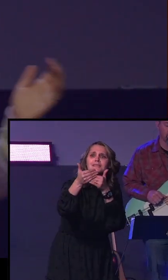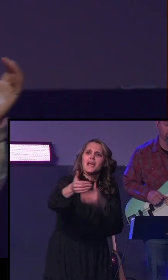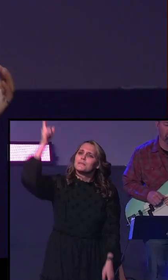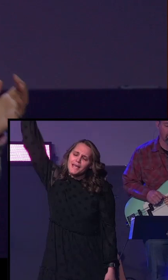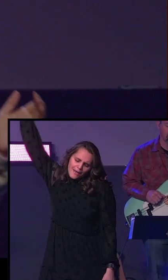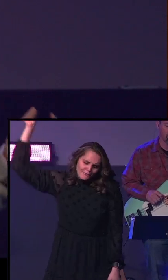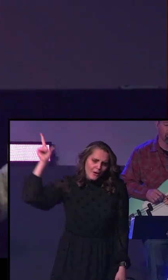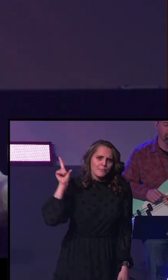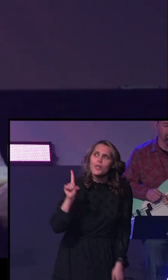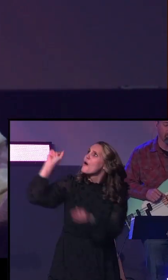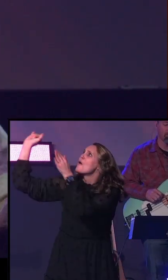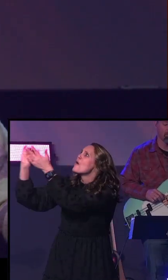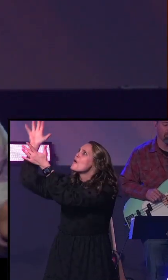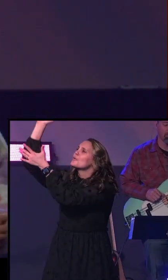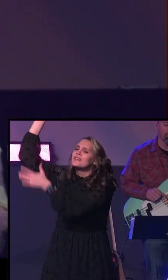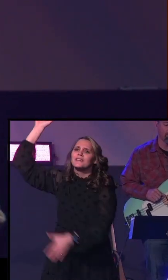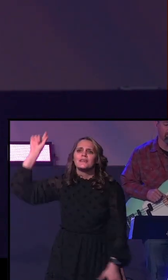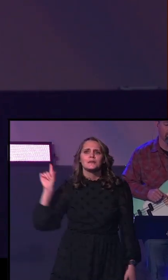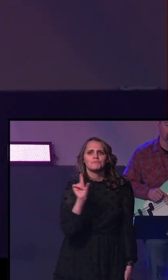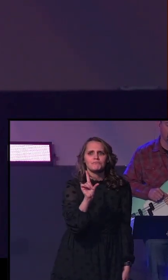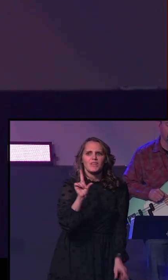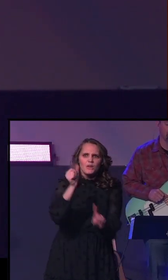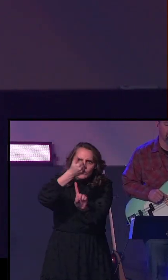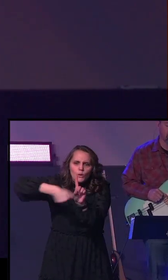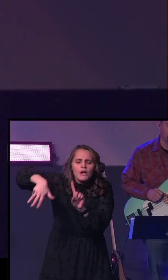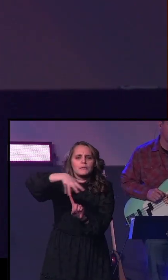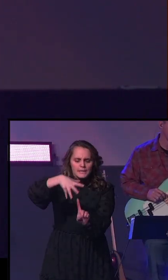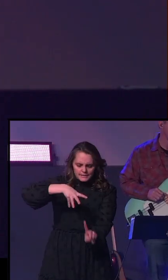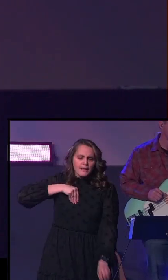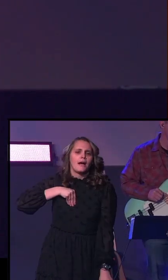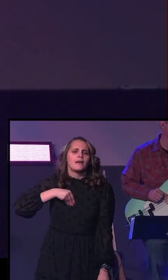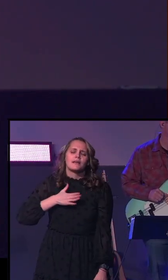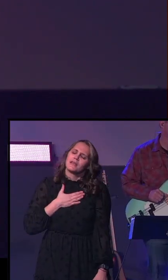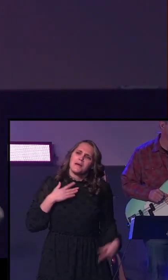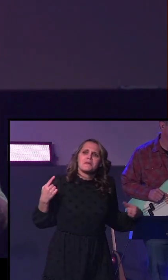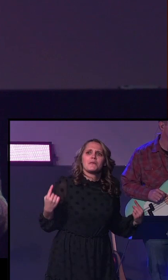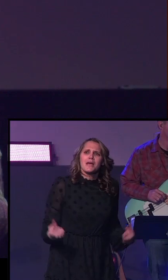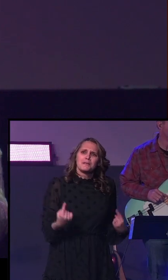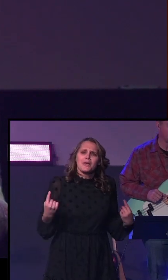Stepped out from glory to wear my shame.